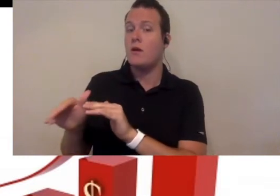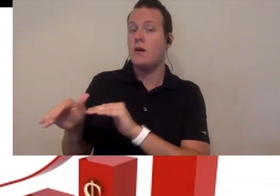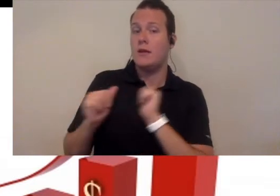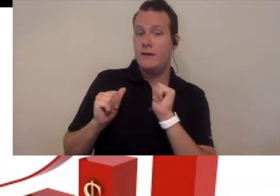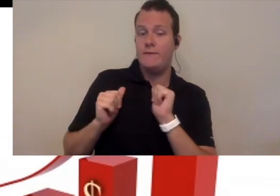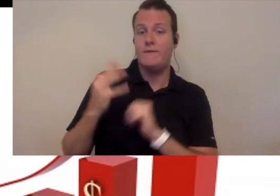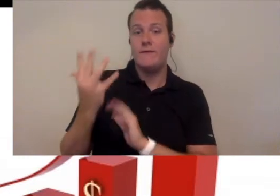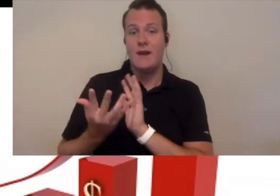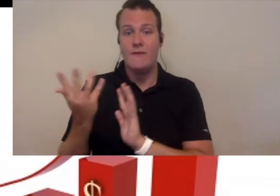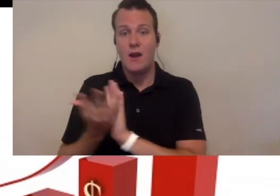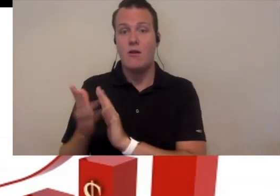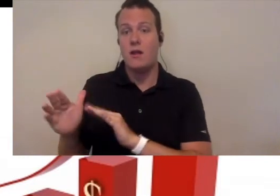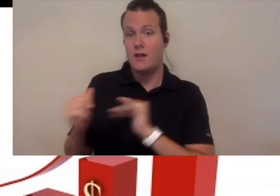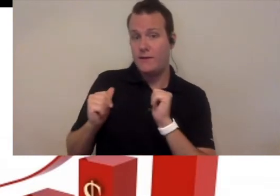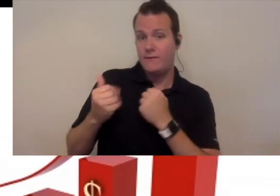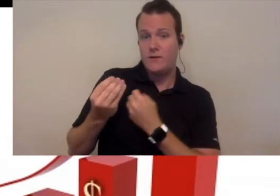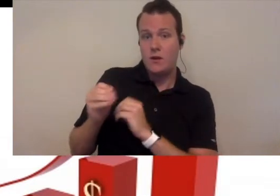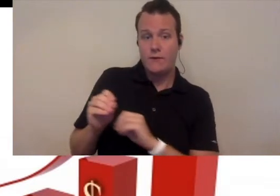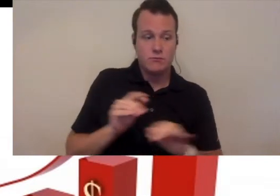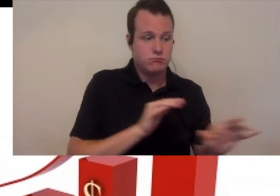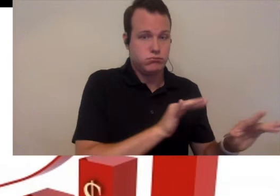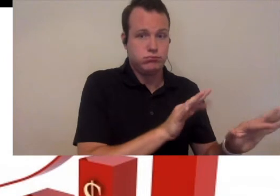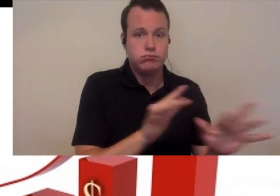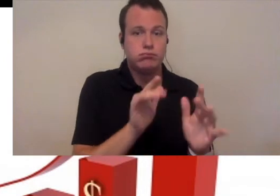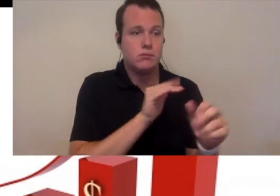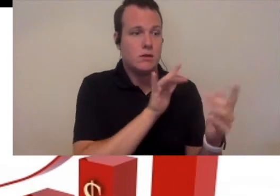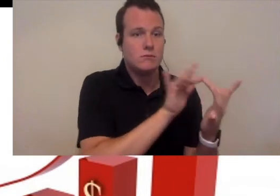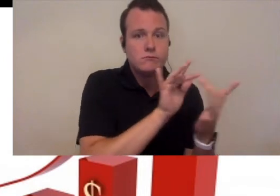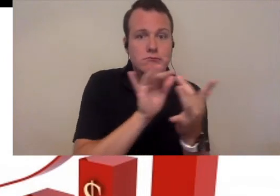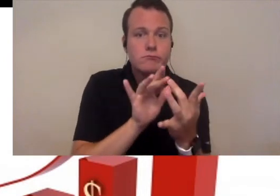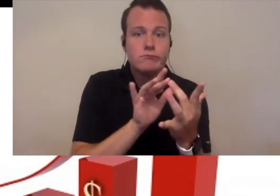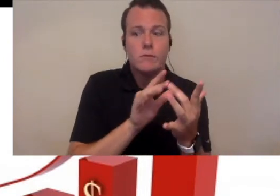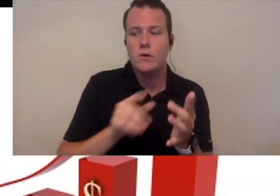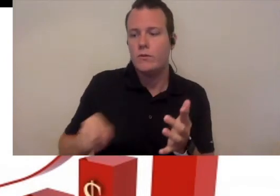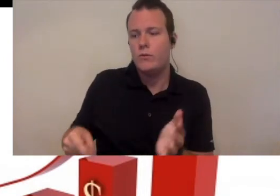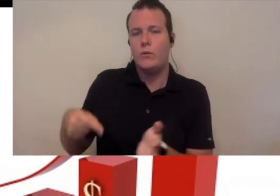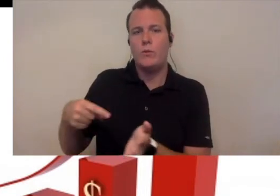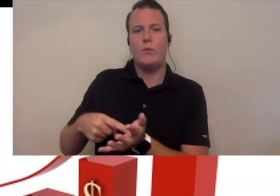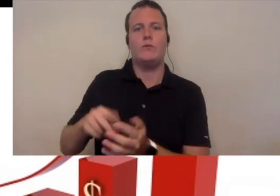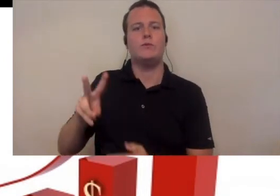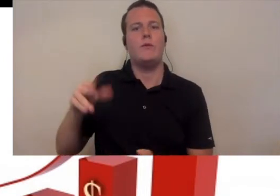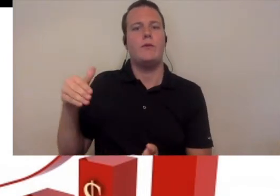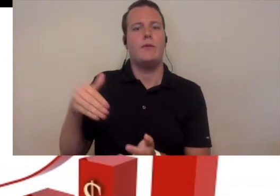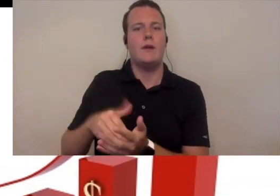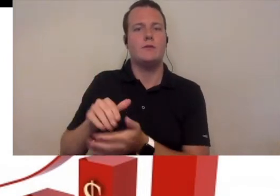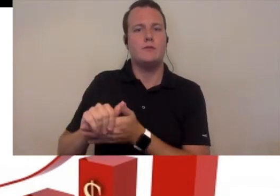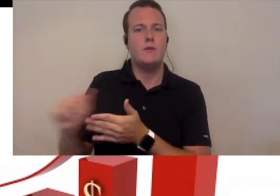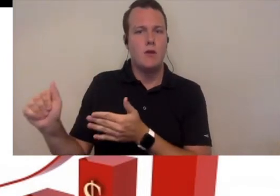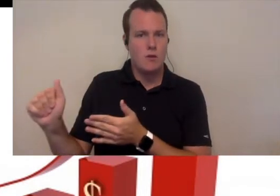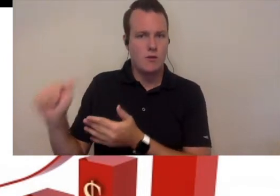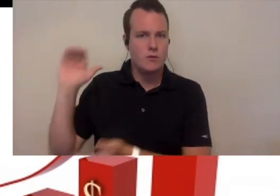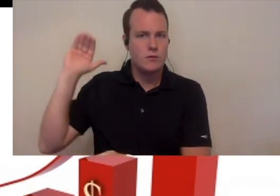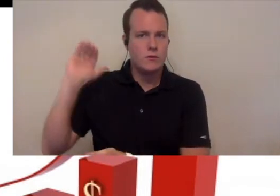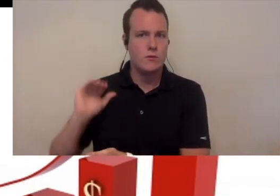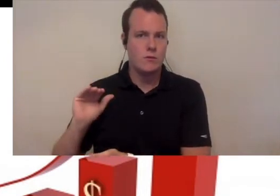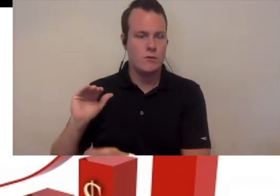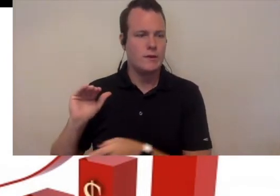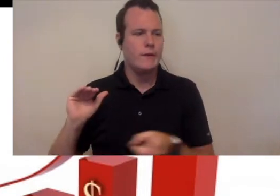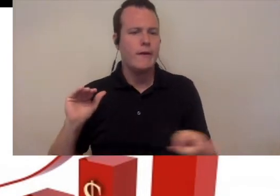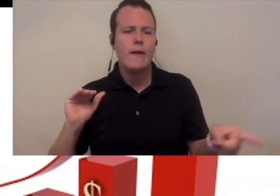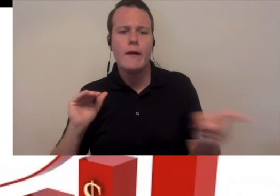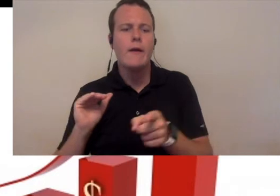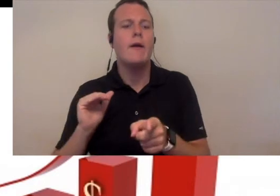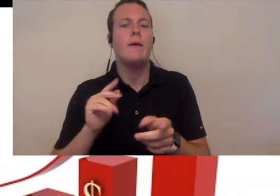or my 5 hours out of the office costs my practice $2,000, well, then what do I get